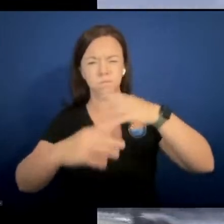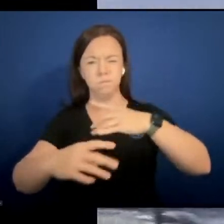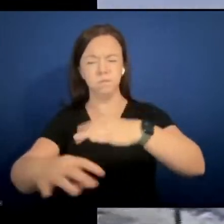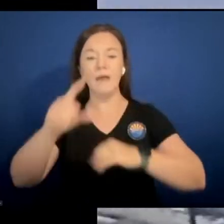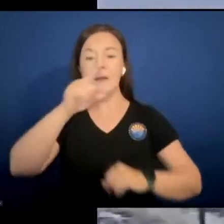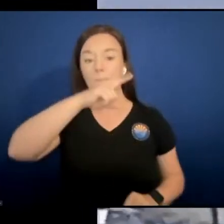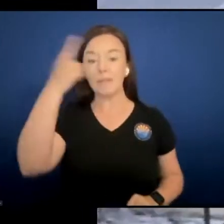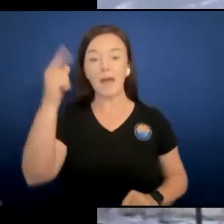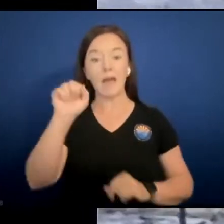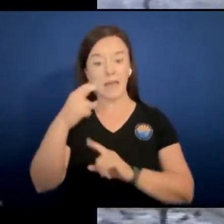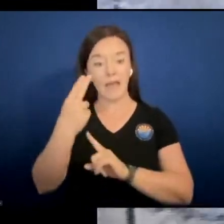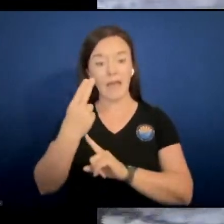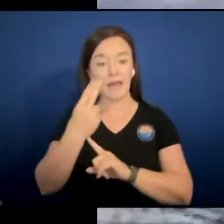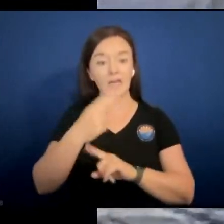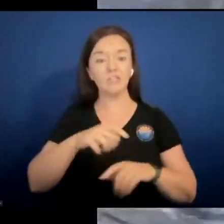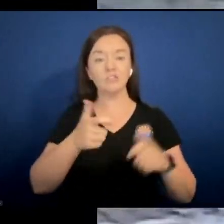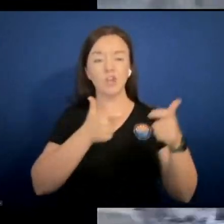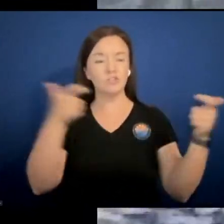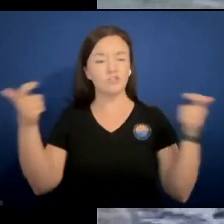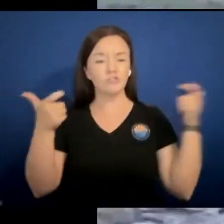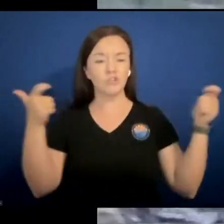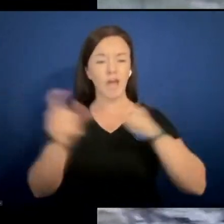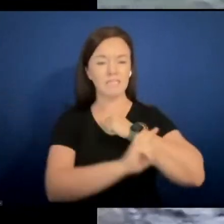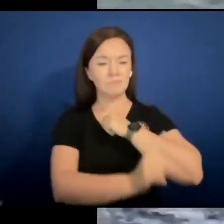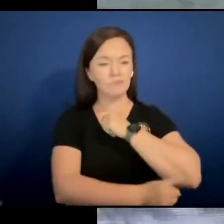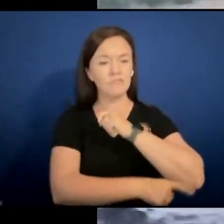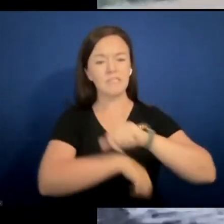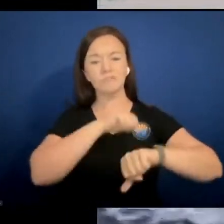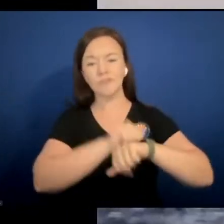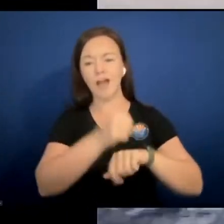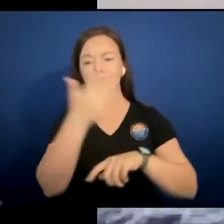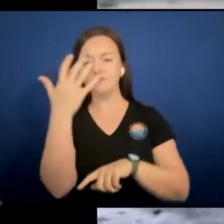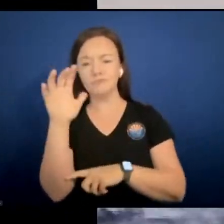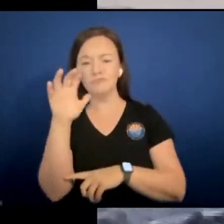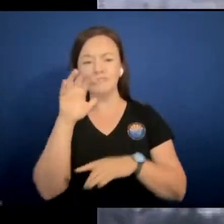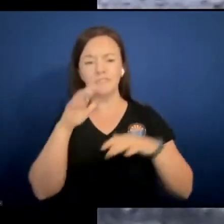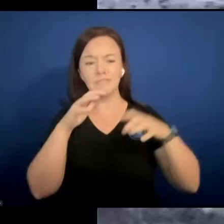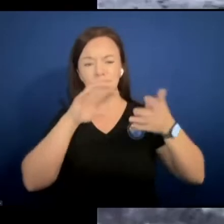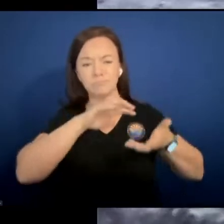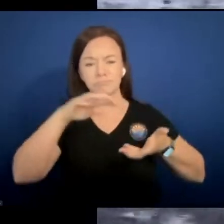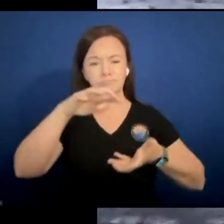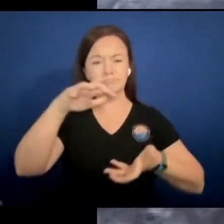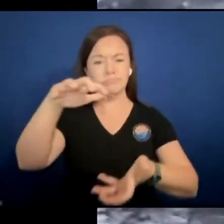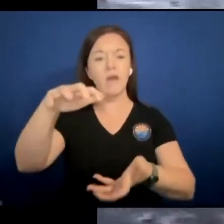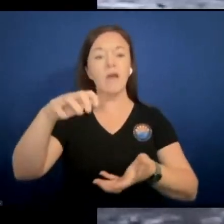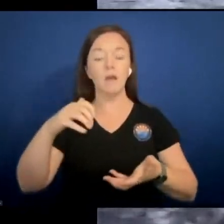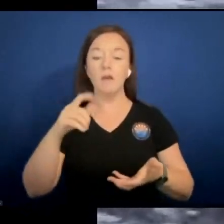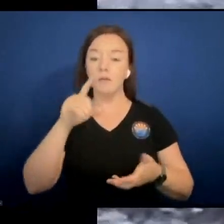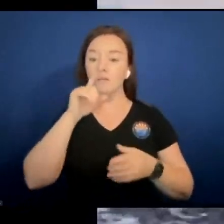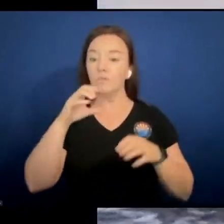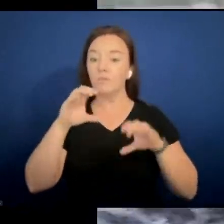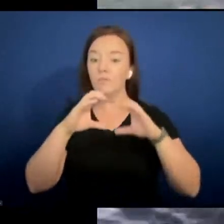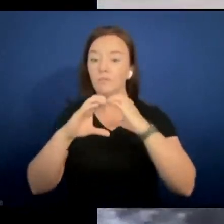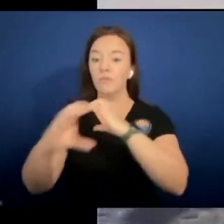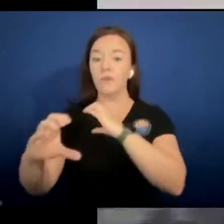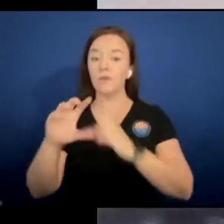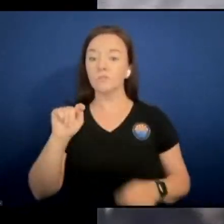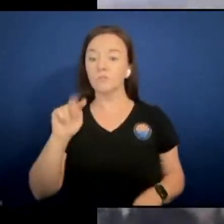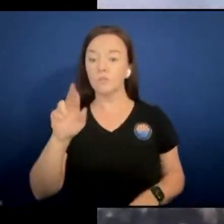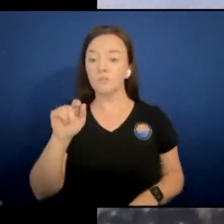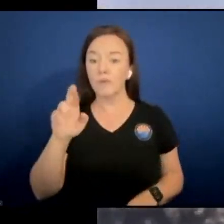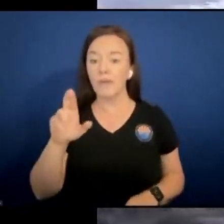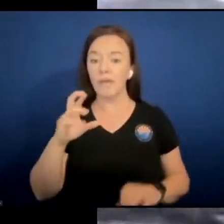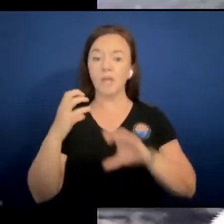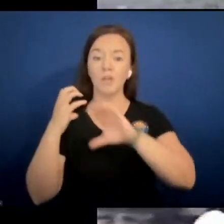ash, the large debris. There's actually a trailer floating down in this